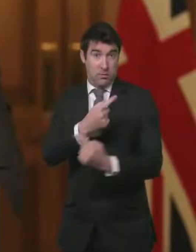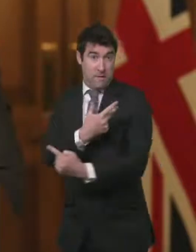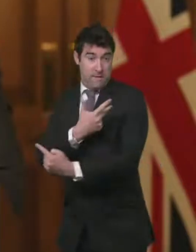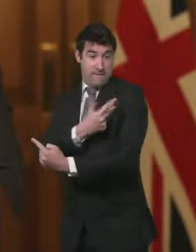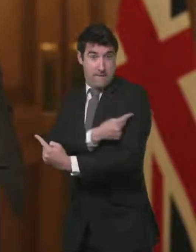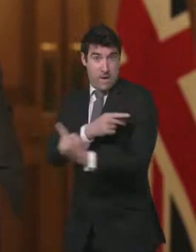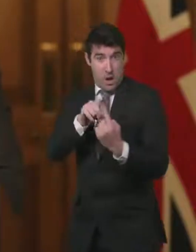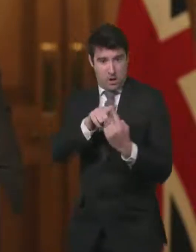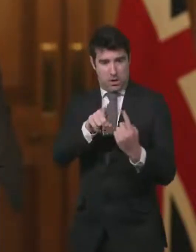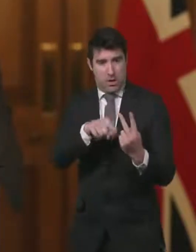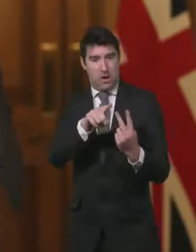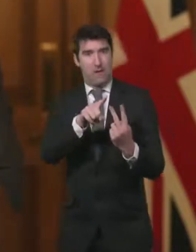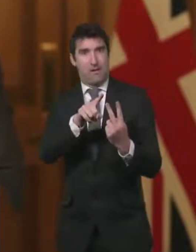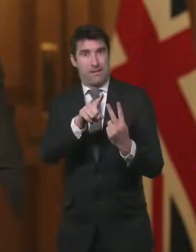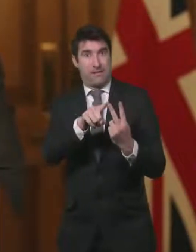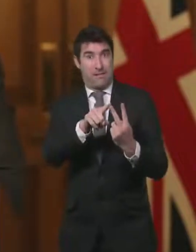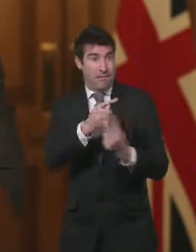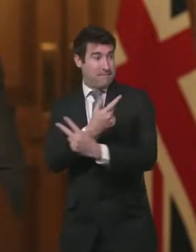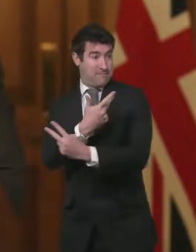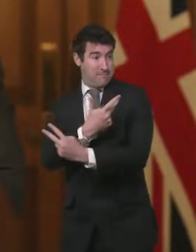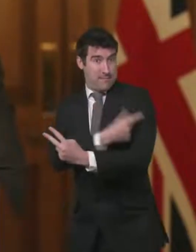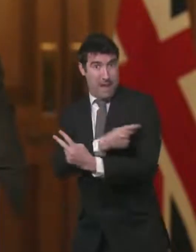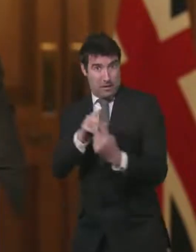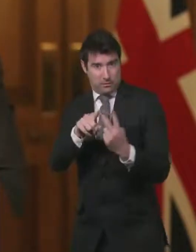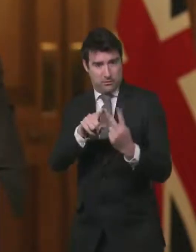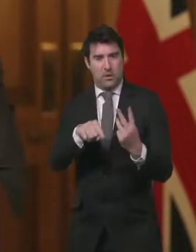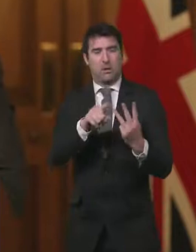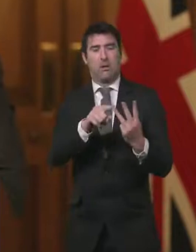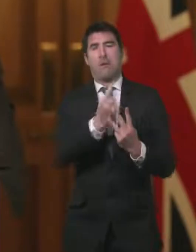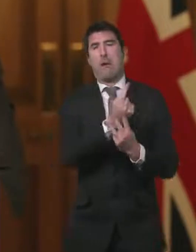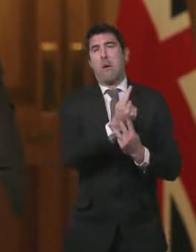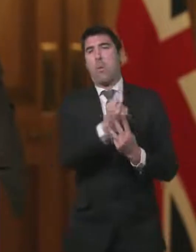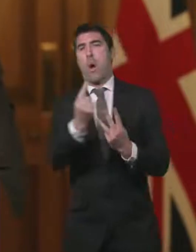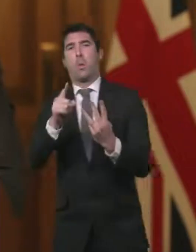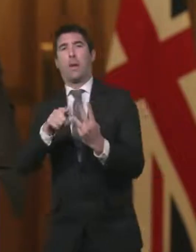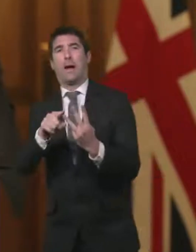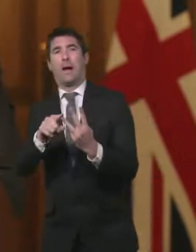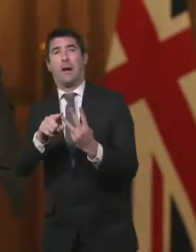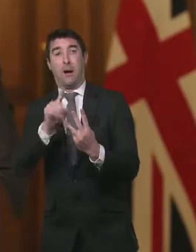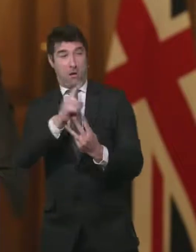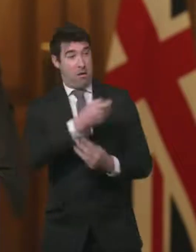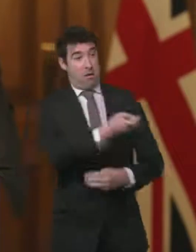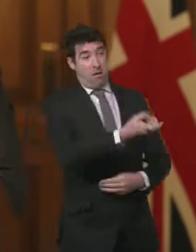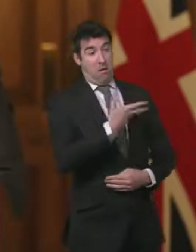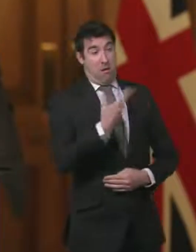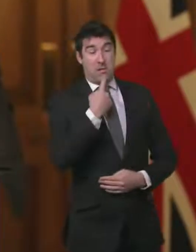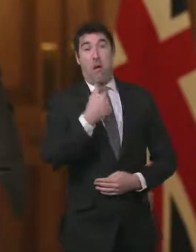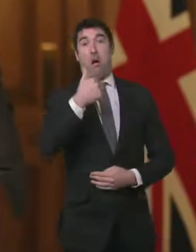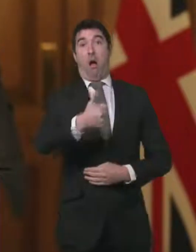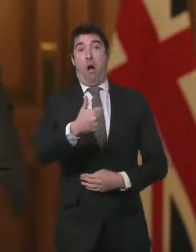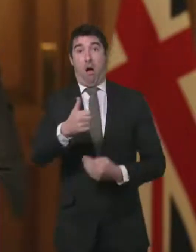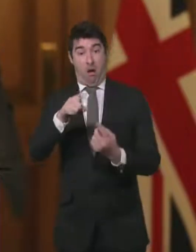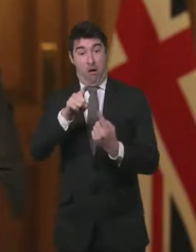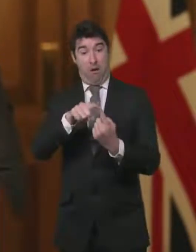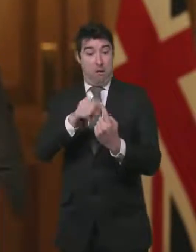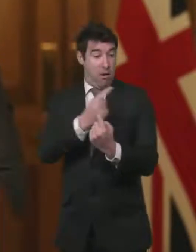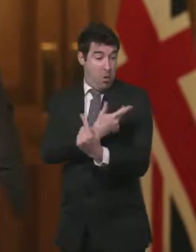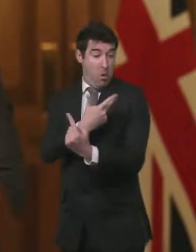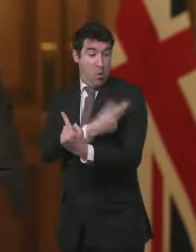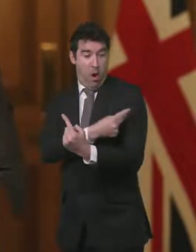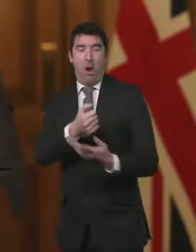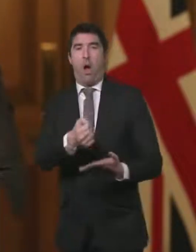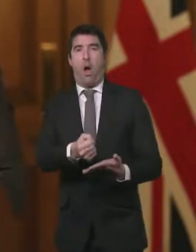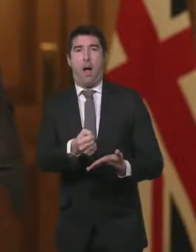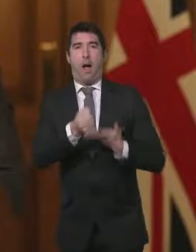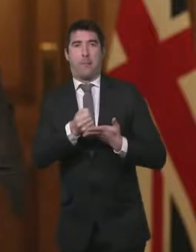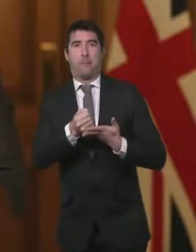in after 2 or 3 weeks. And so from now on, we will give a first dose to as